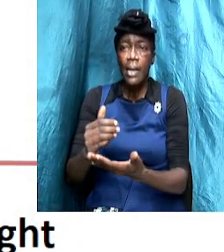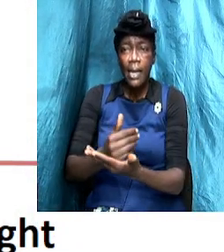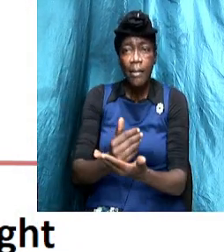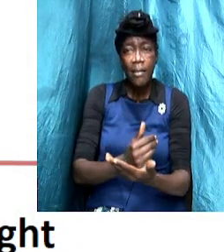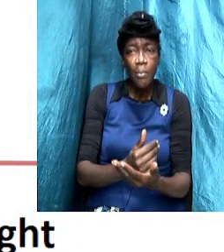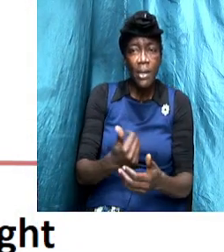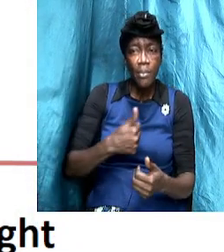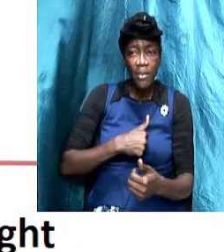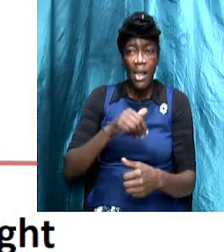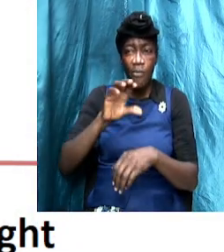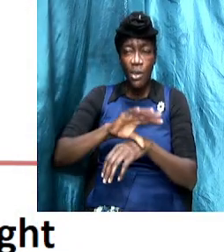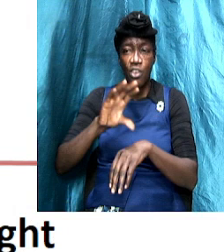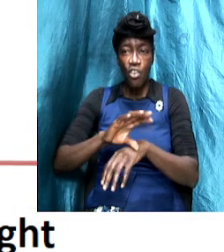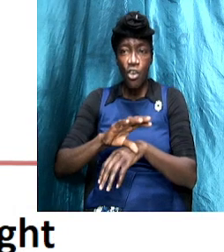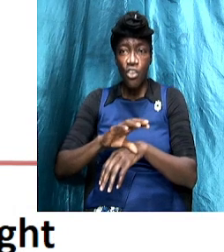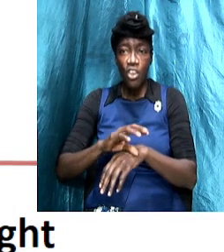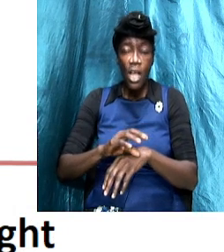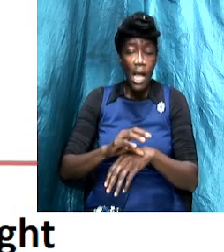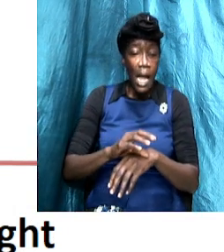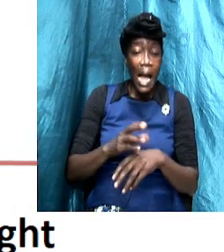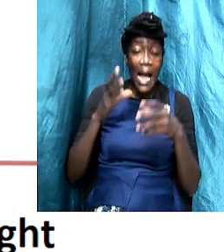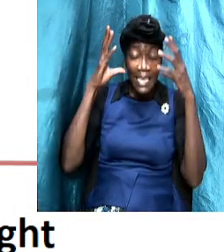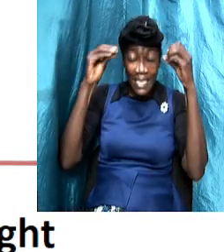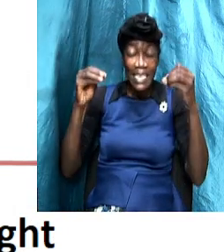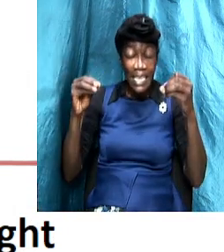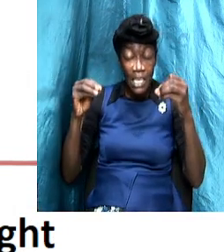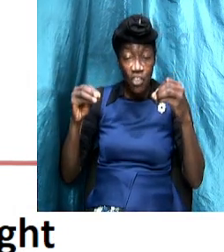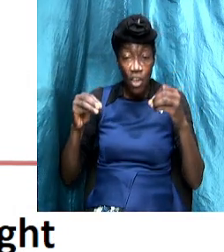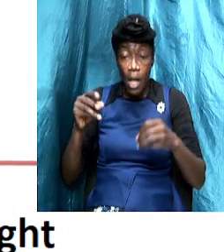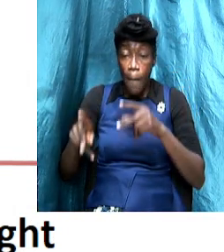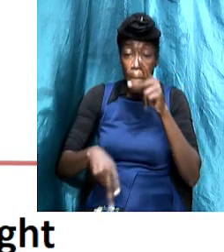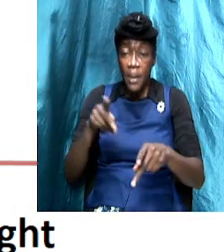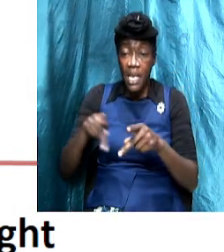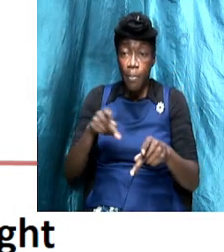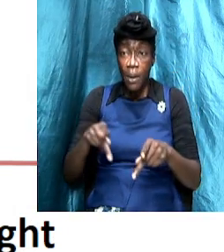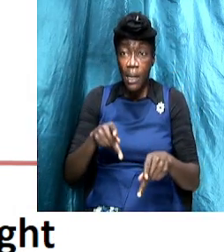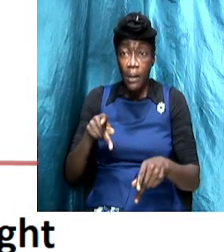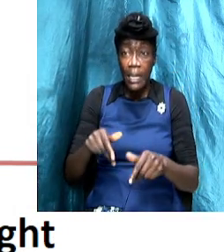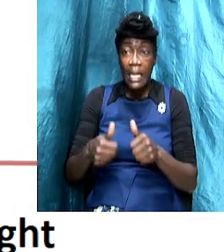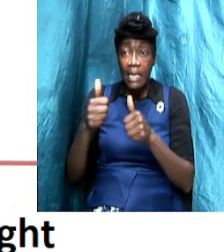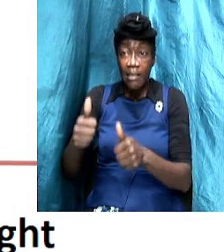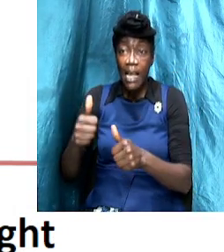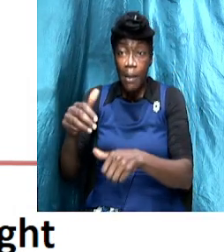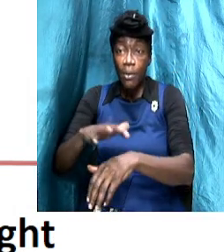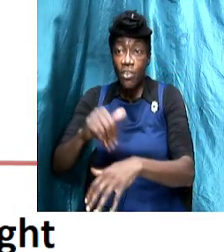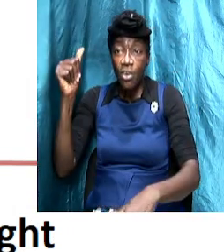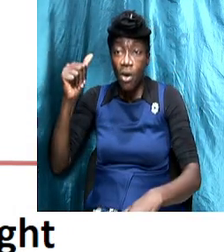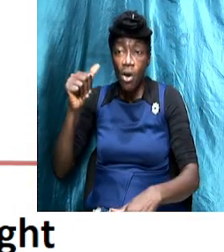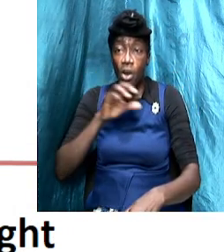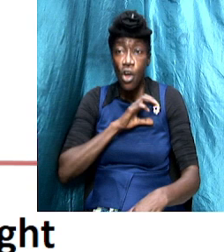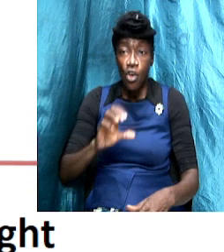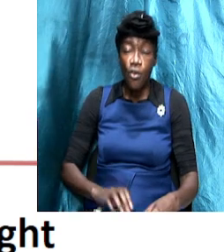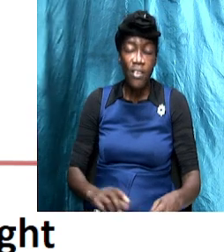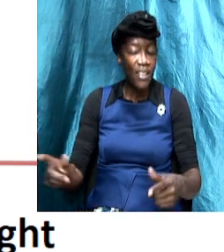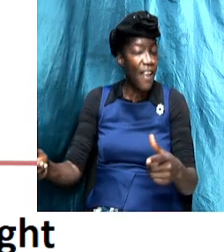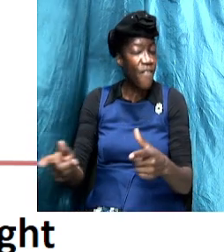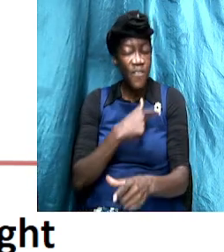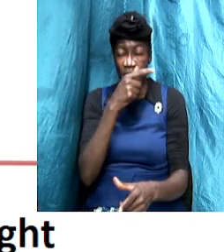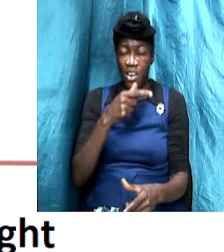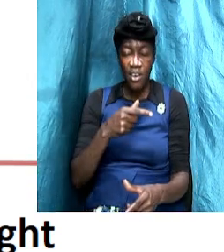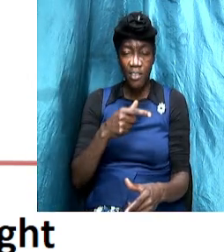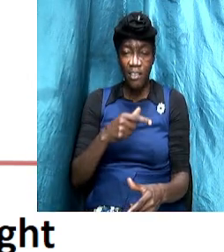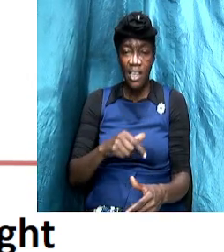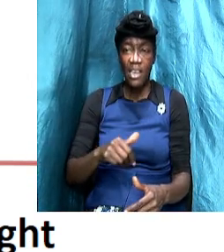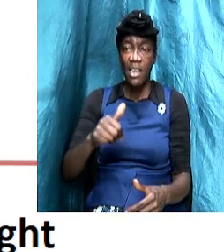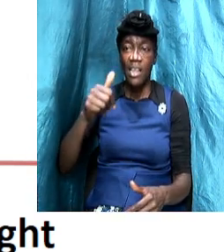much people. And the disciples were called Christians first at Antioch. So in Antioch, what had happened